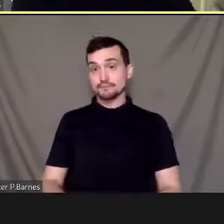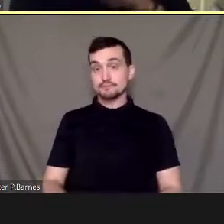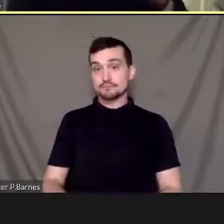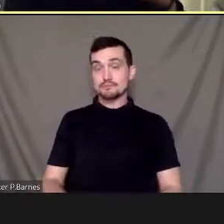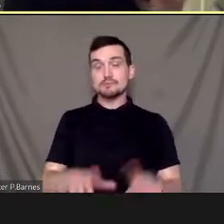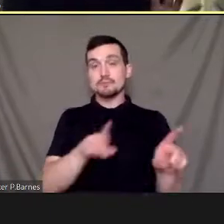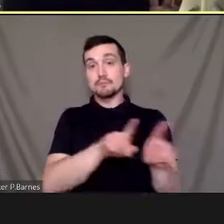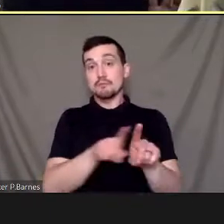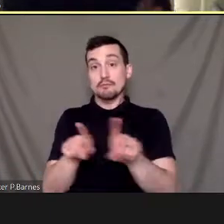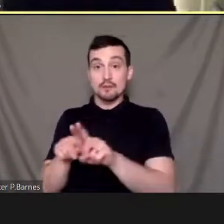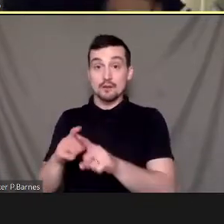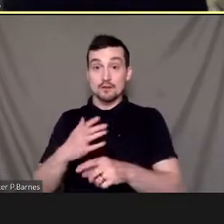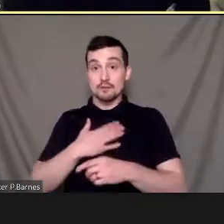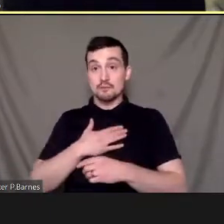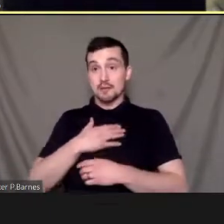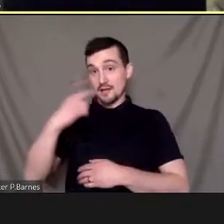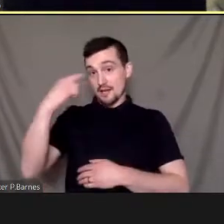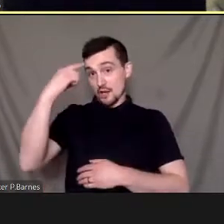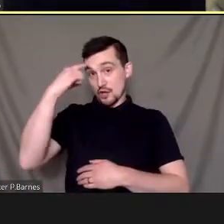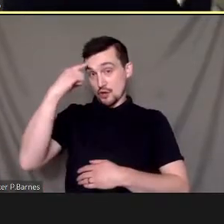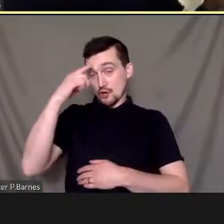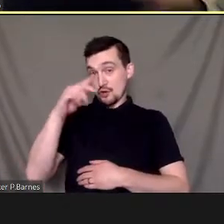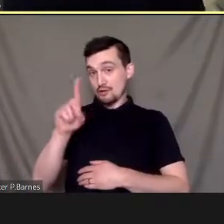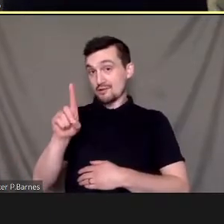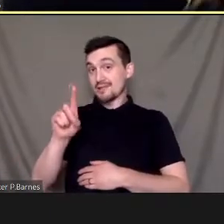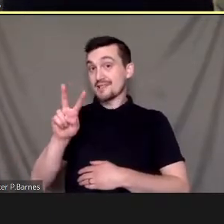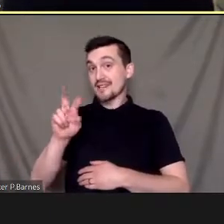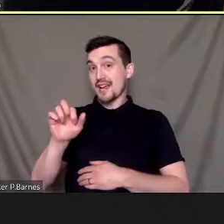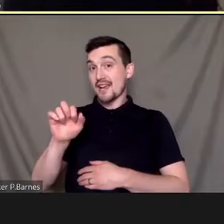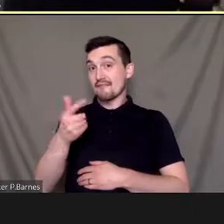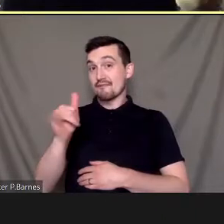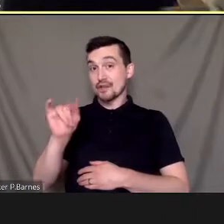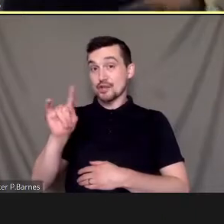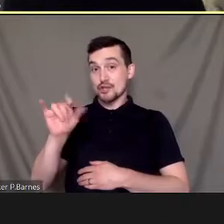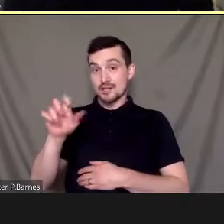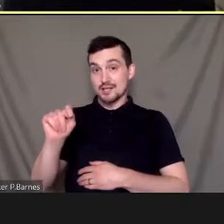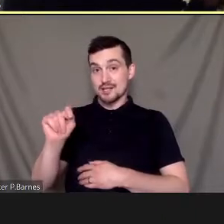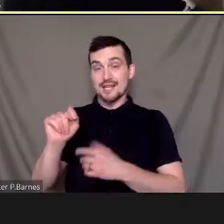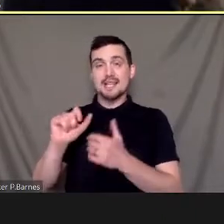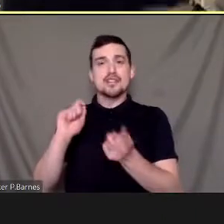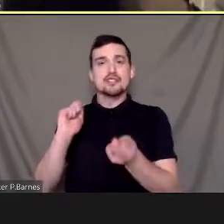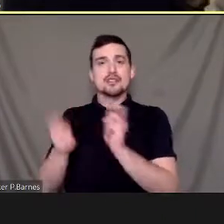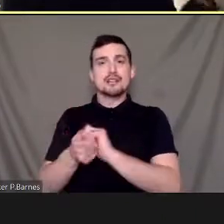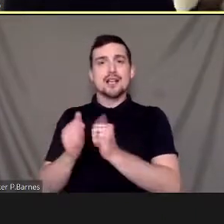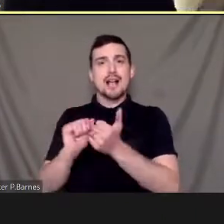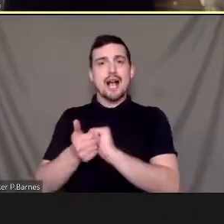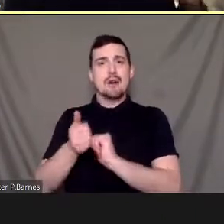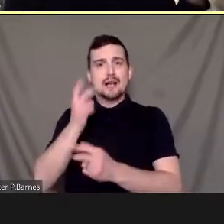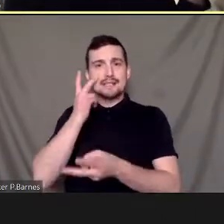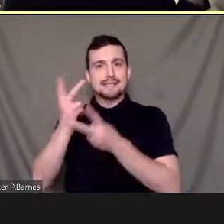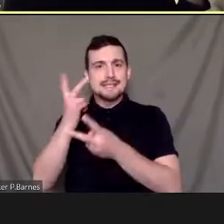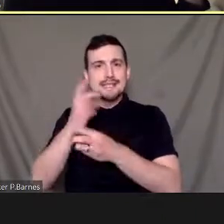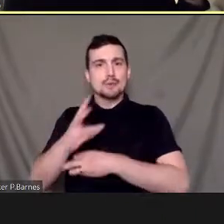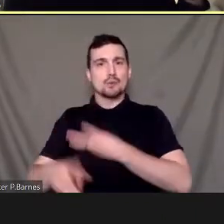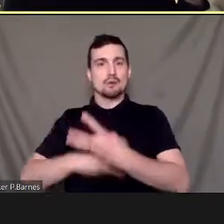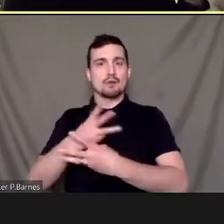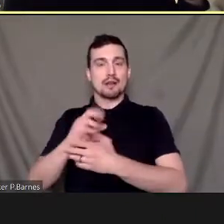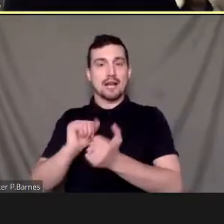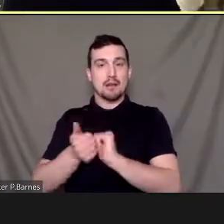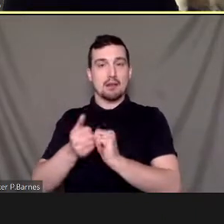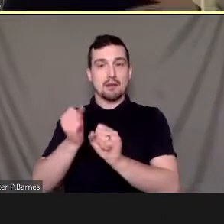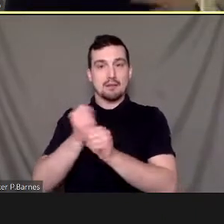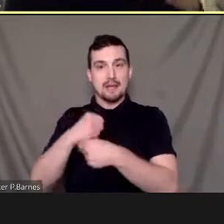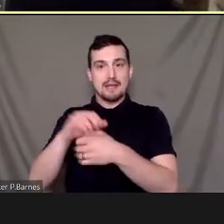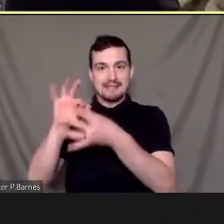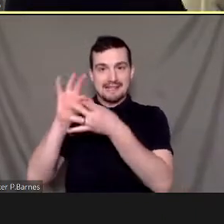Also, my neurodivergence changes how I see the world, how I make connections, how I